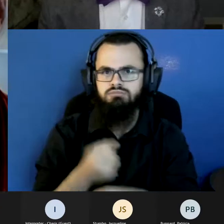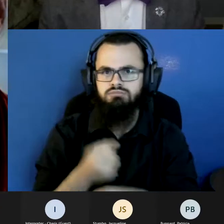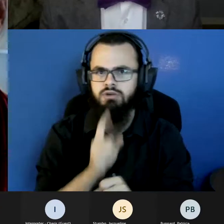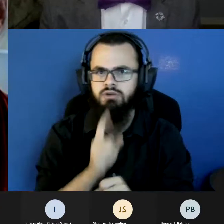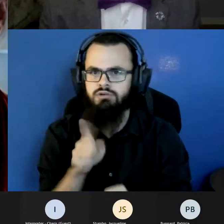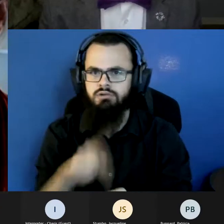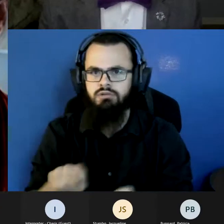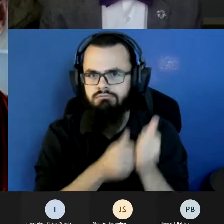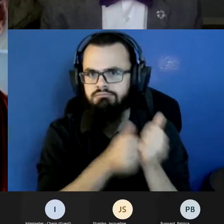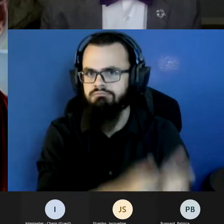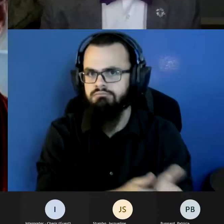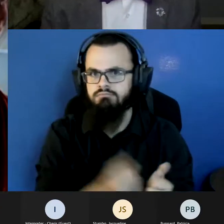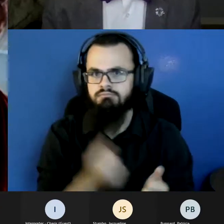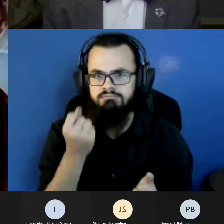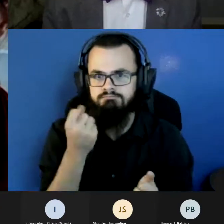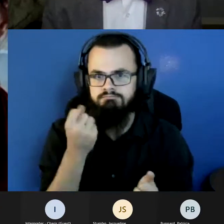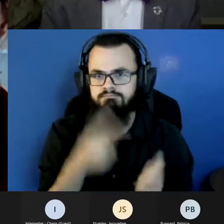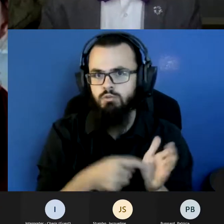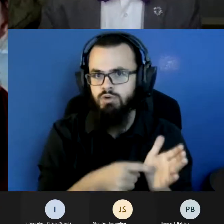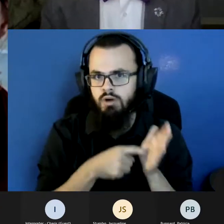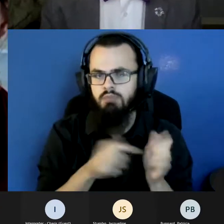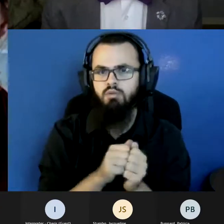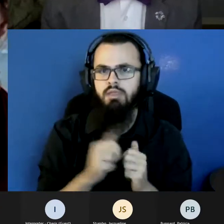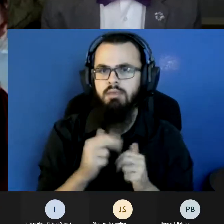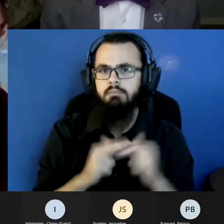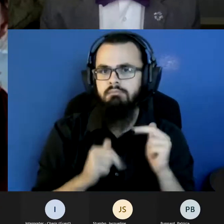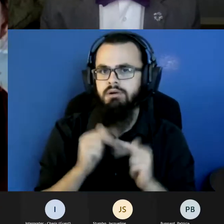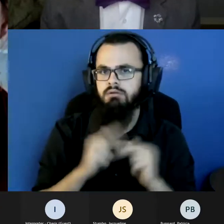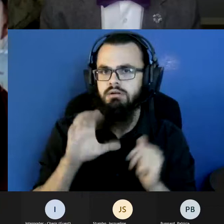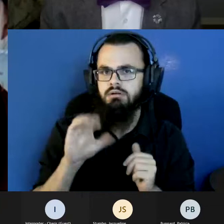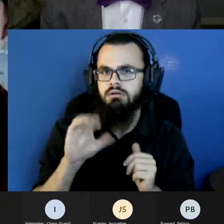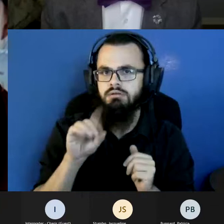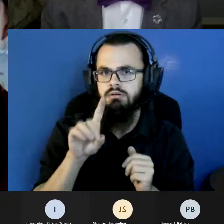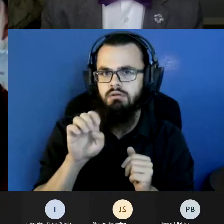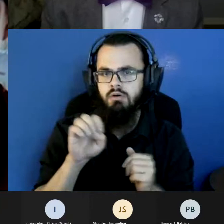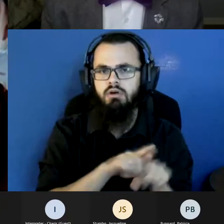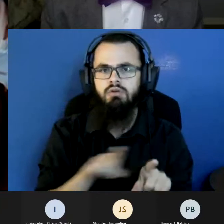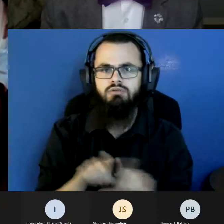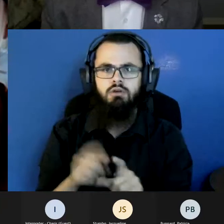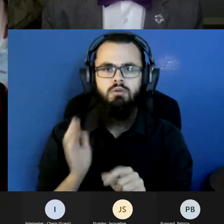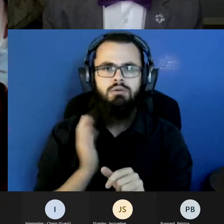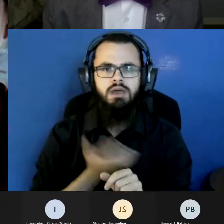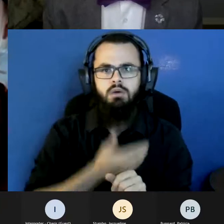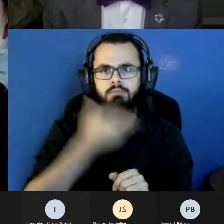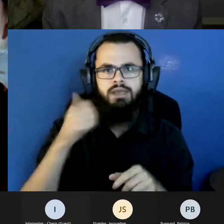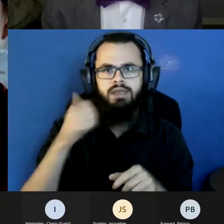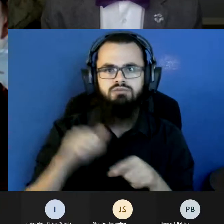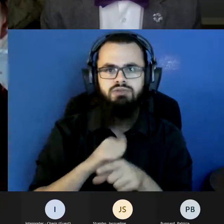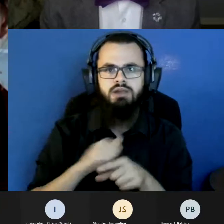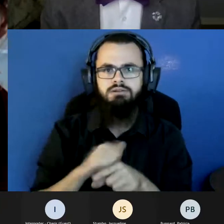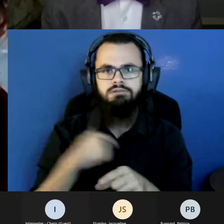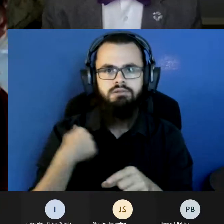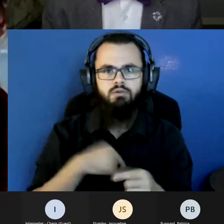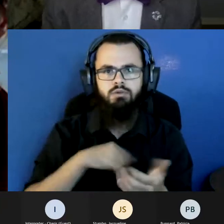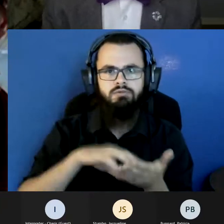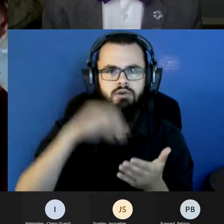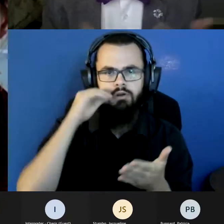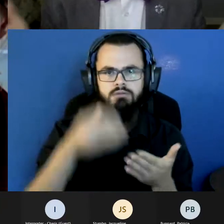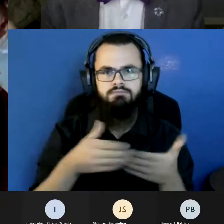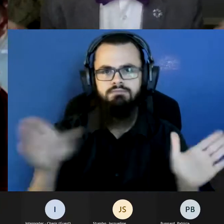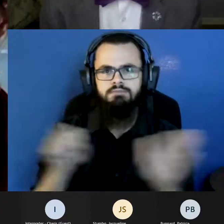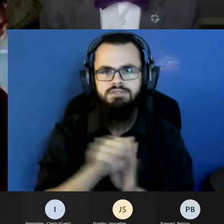the requirements, right, by building code and the best practices that we have across the state,